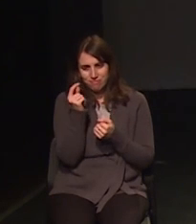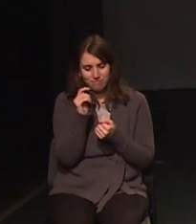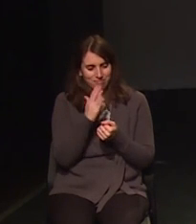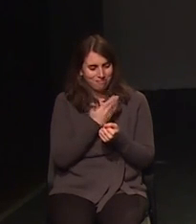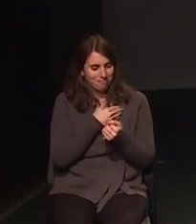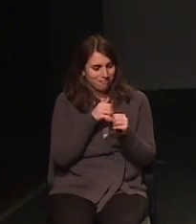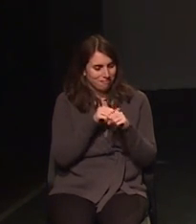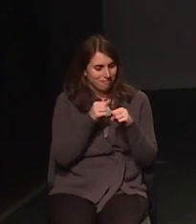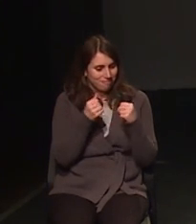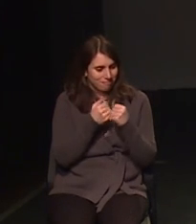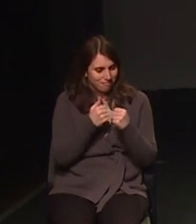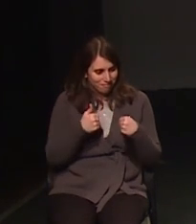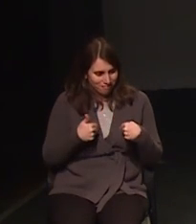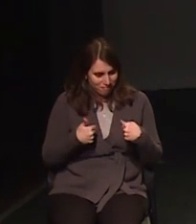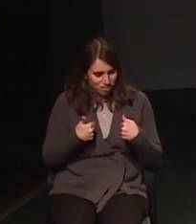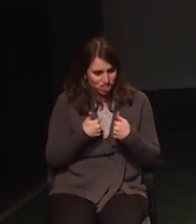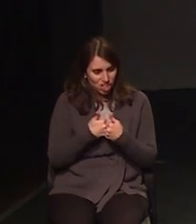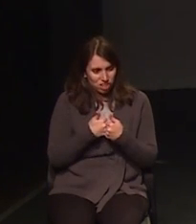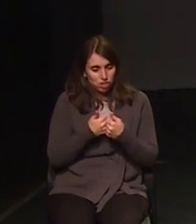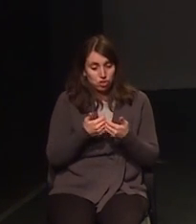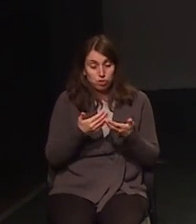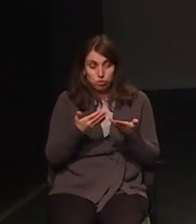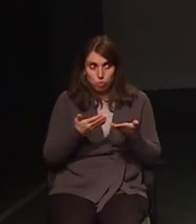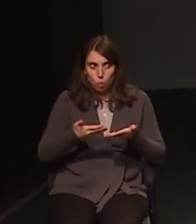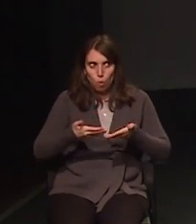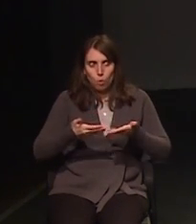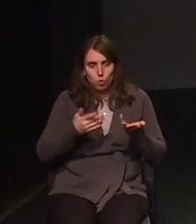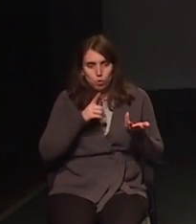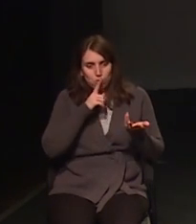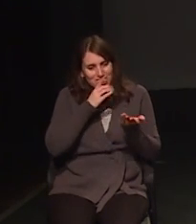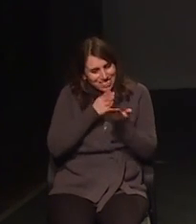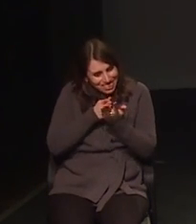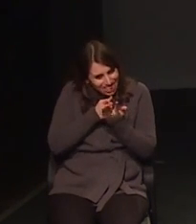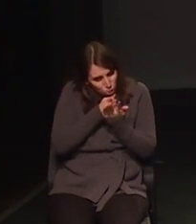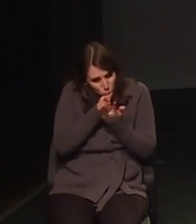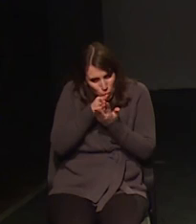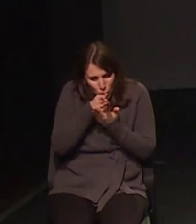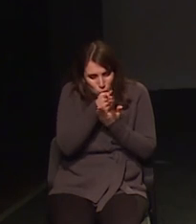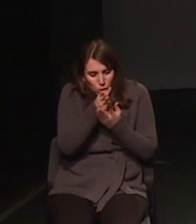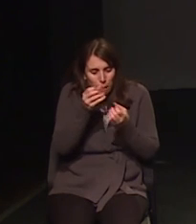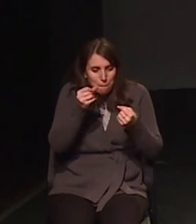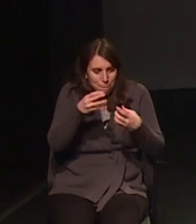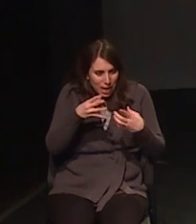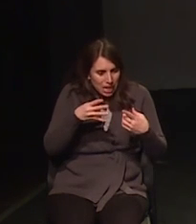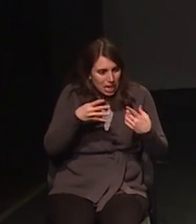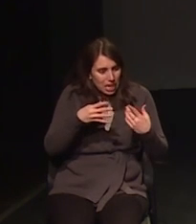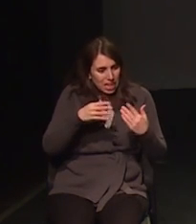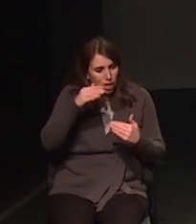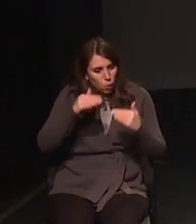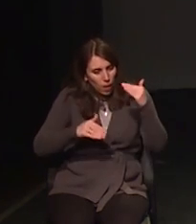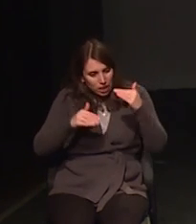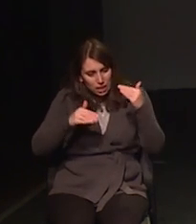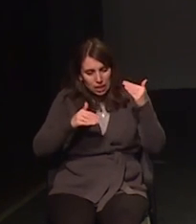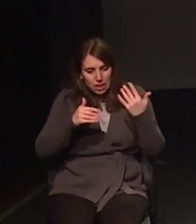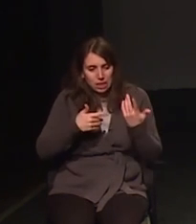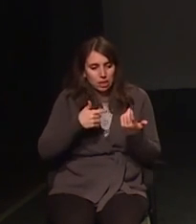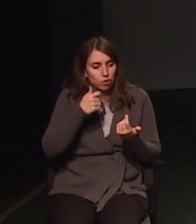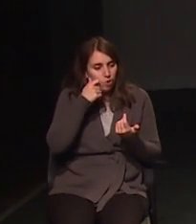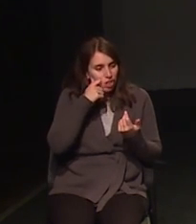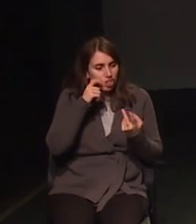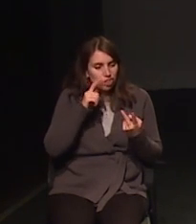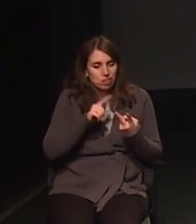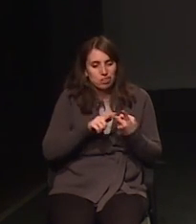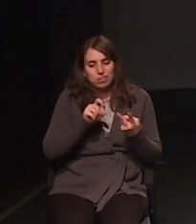a complex web of inequities, not just racial inequity, but in fact also sexism, homophobia, classism, and